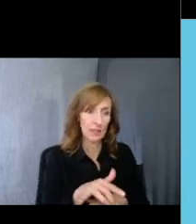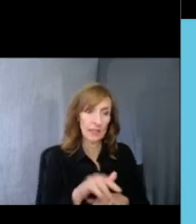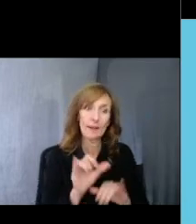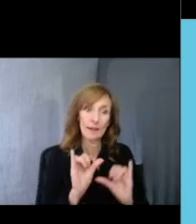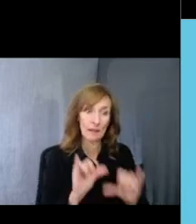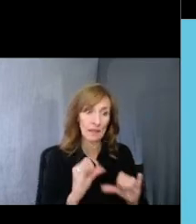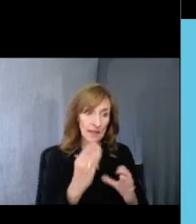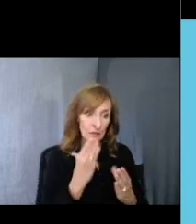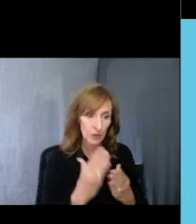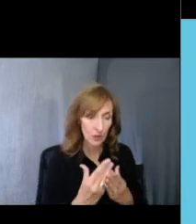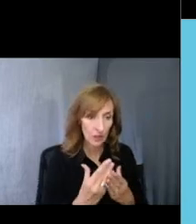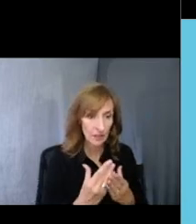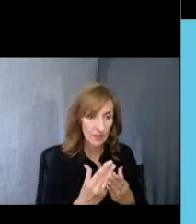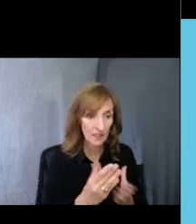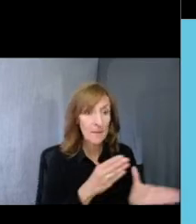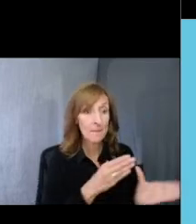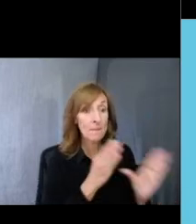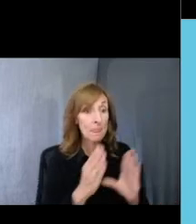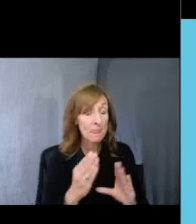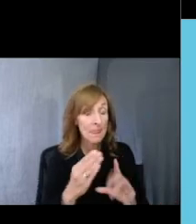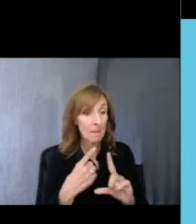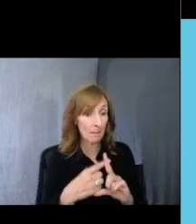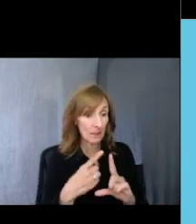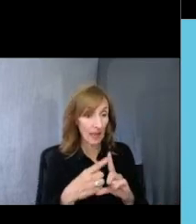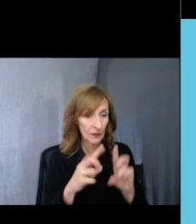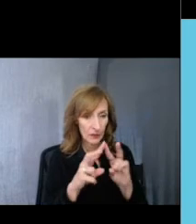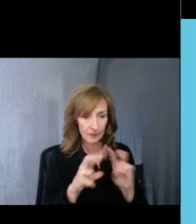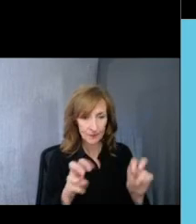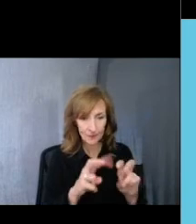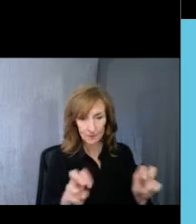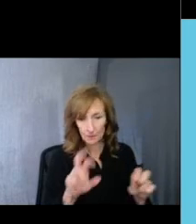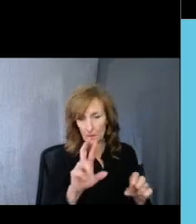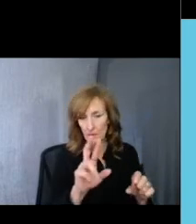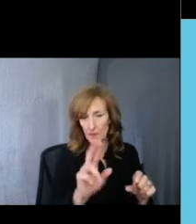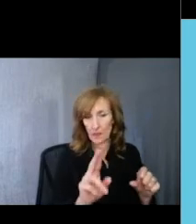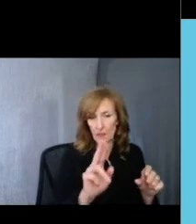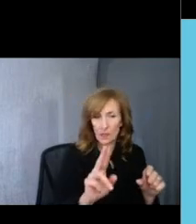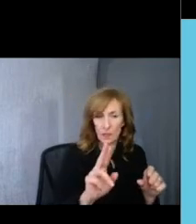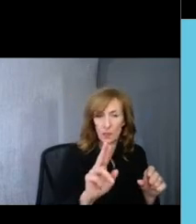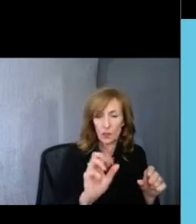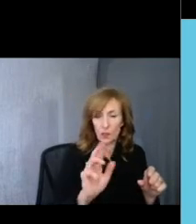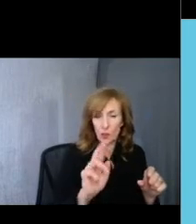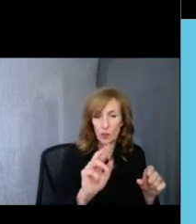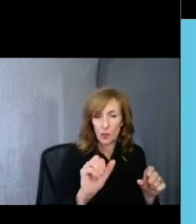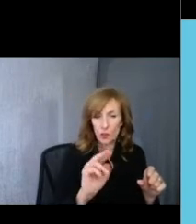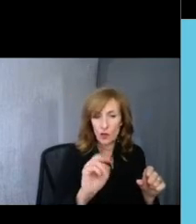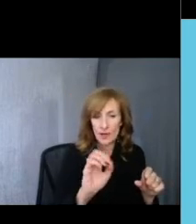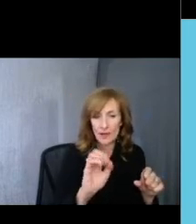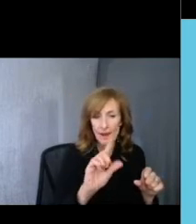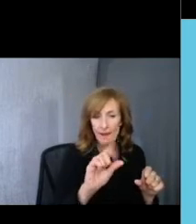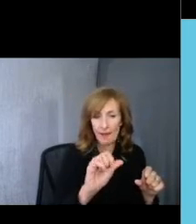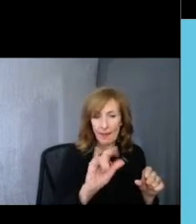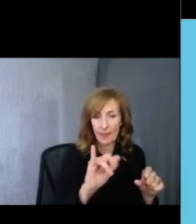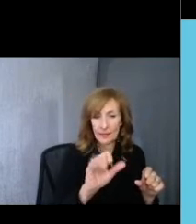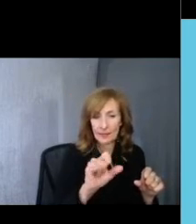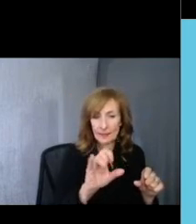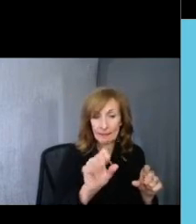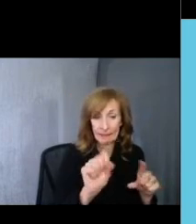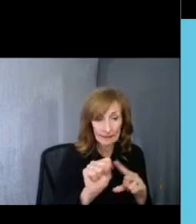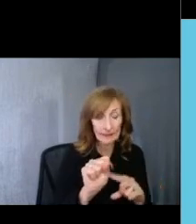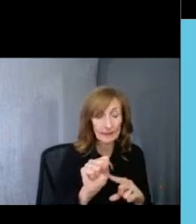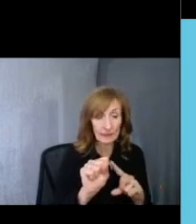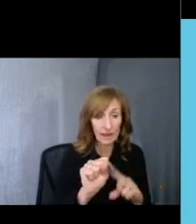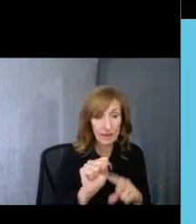are obviously a urinalysis. If kidneys are making urine, the urine can actually tell us a lot. Not always the easiest, right, to get in